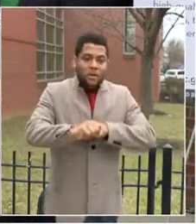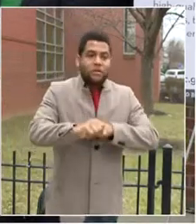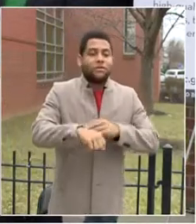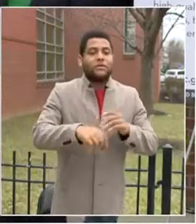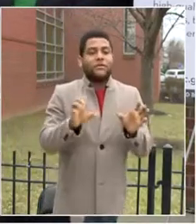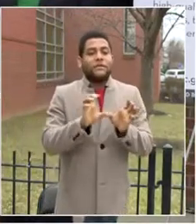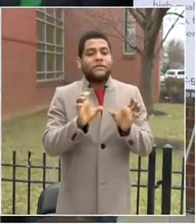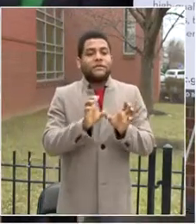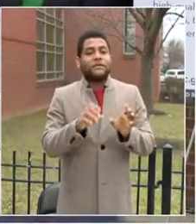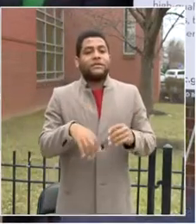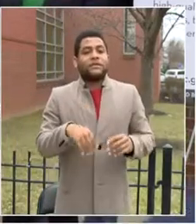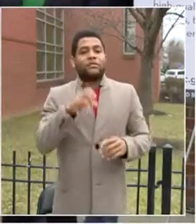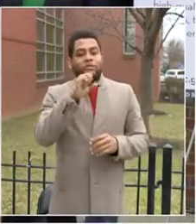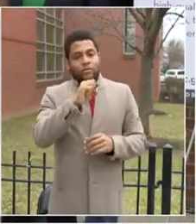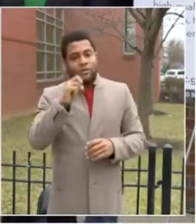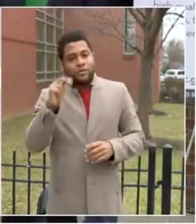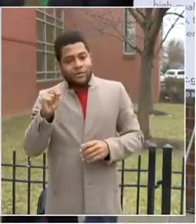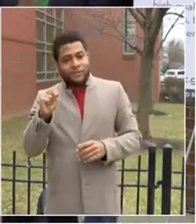security number.